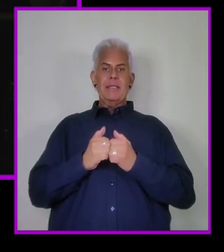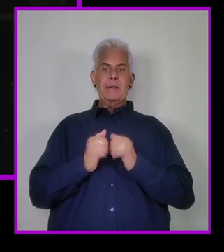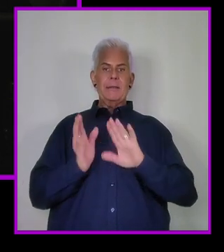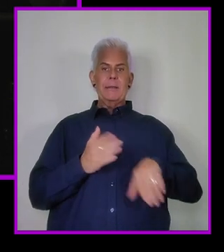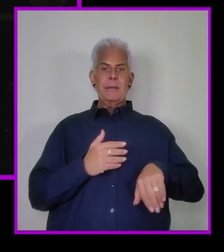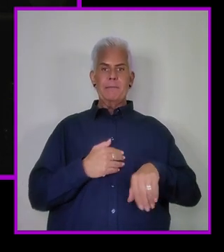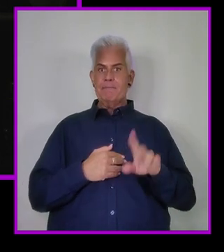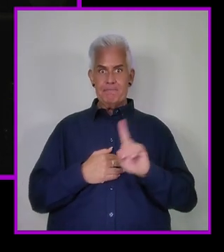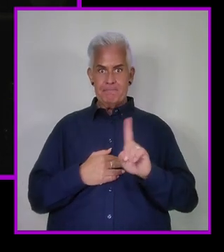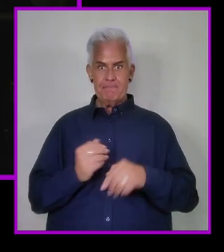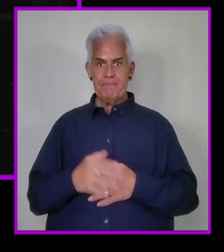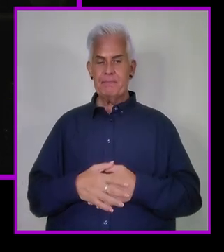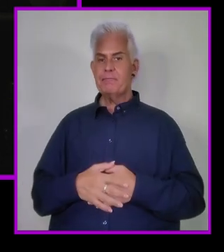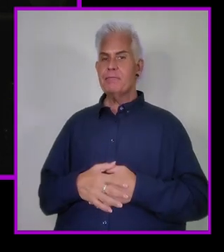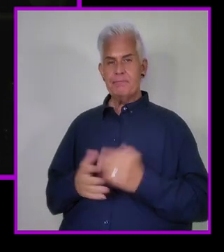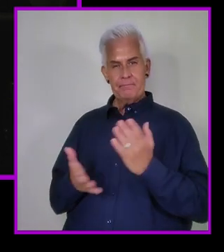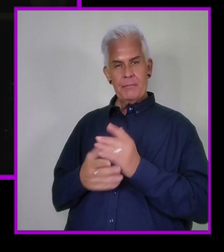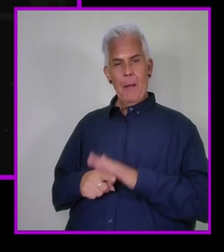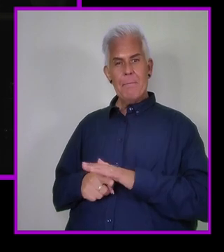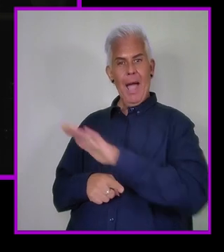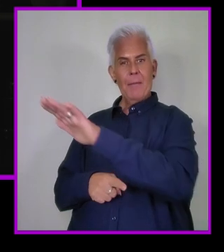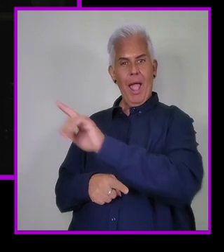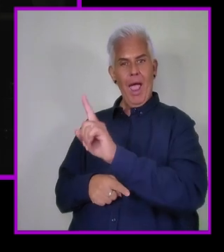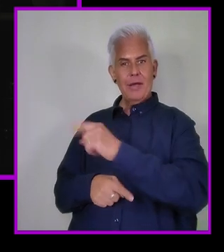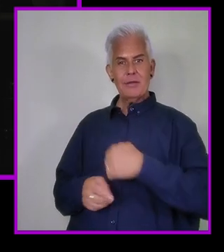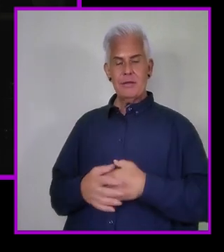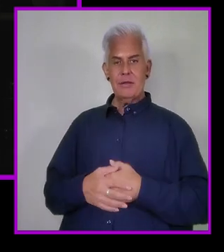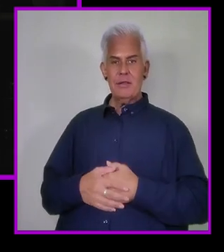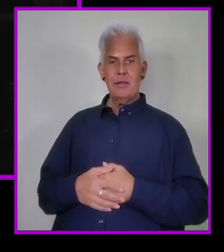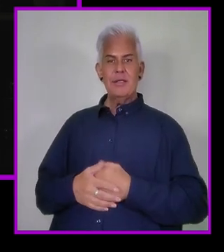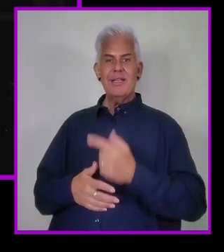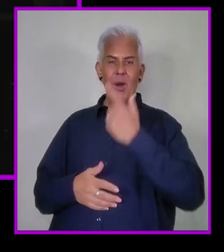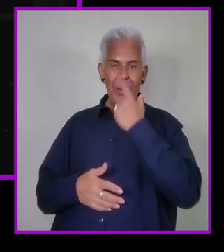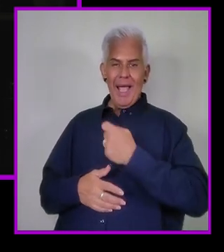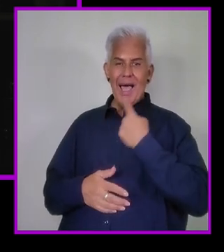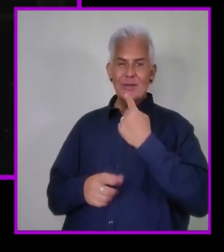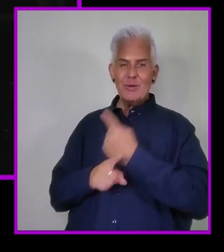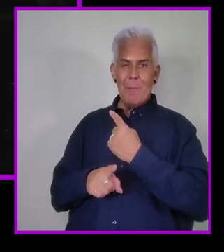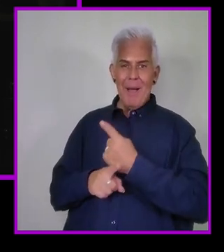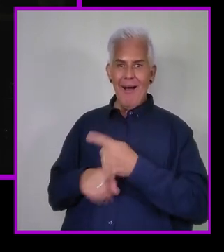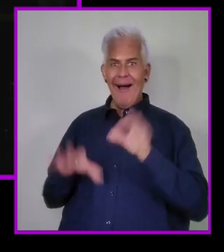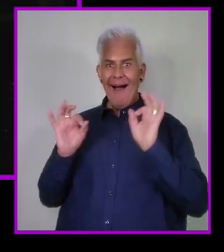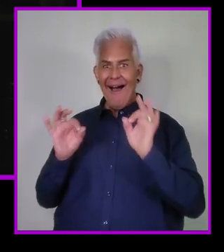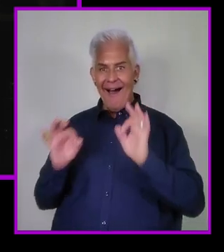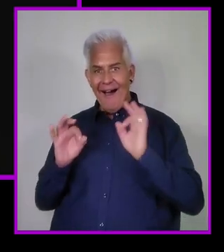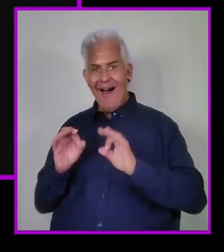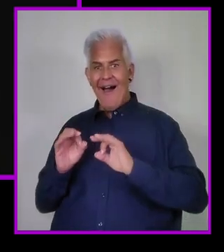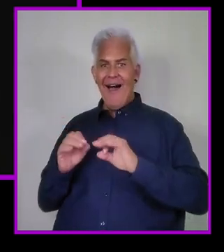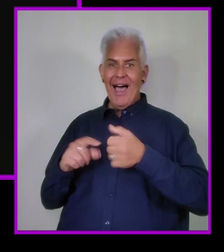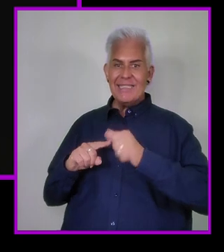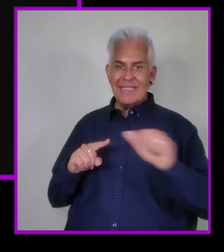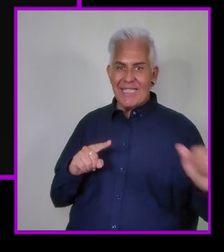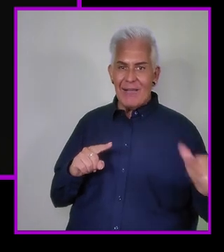really important. Mm. It's about the pipeline as well, though, isn't it? Yeah. Because it can't just... We can all name those excellent series or films that